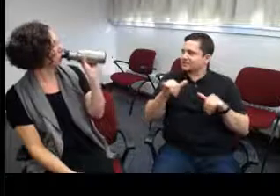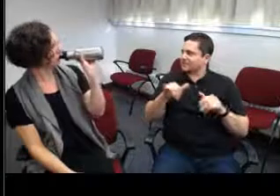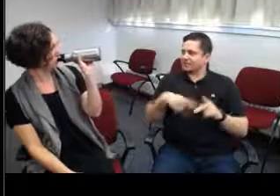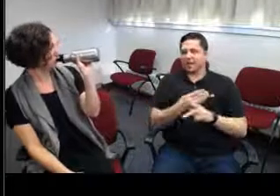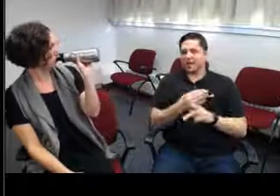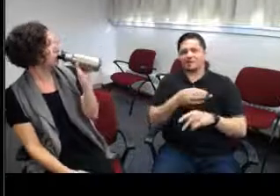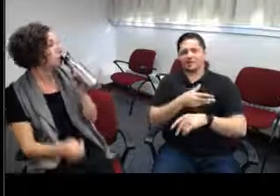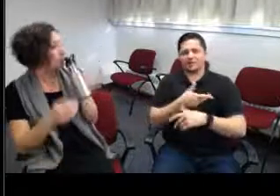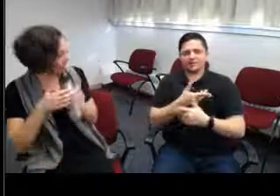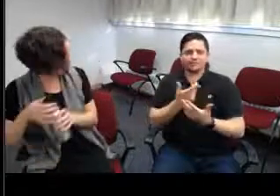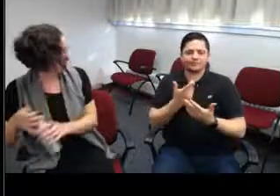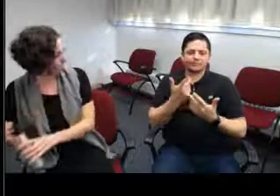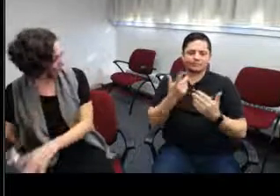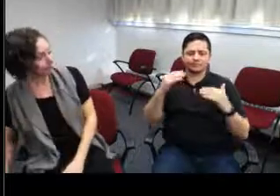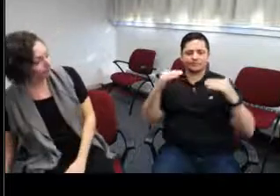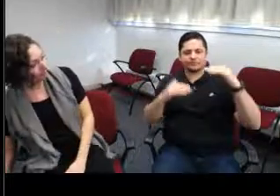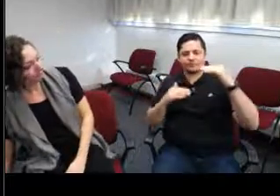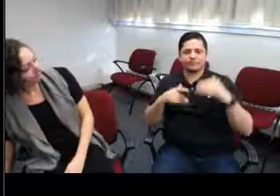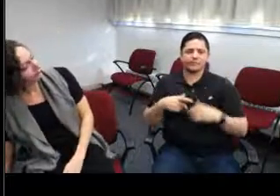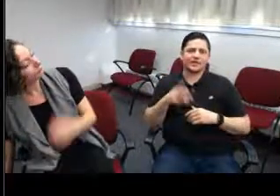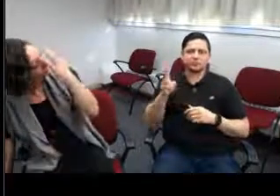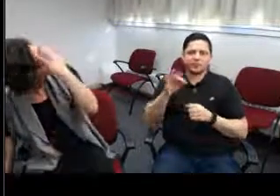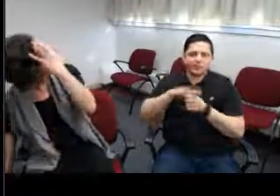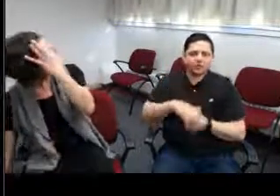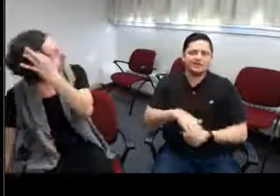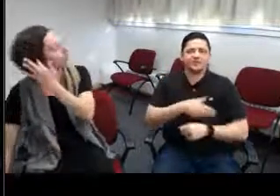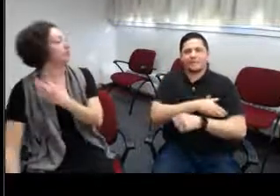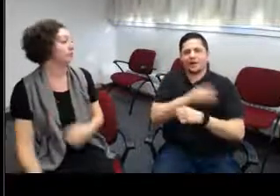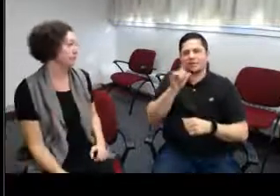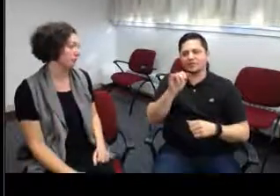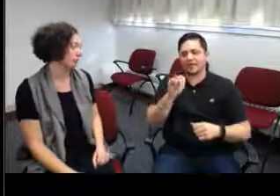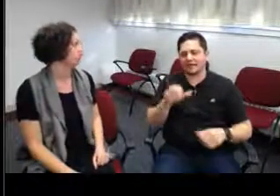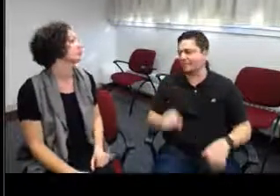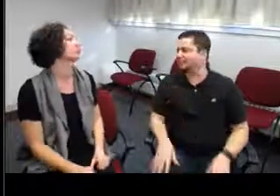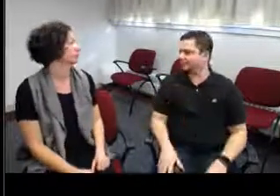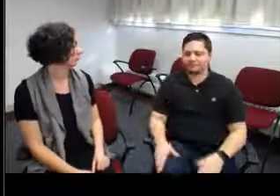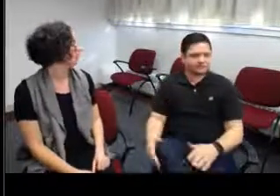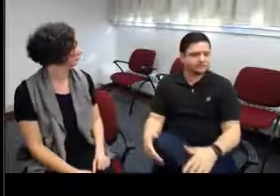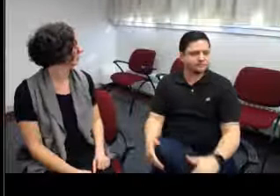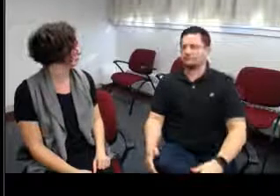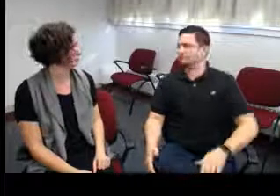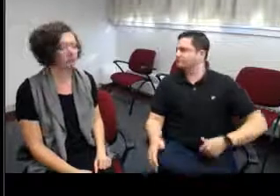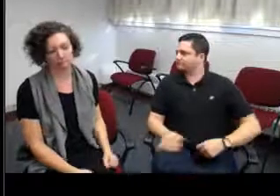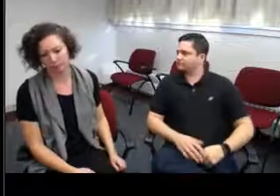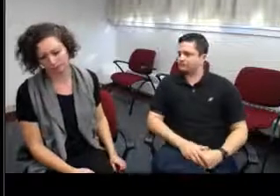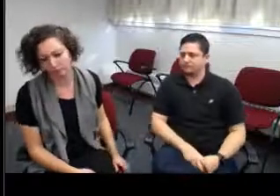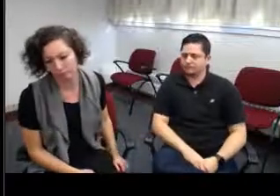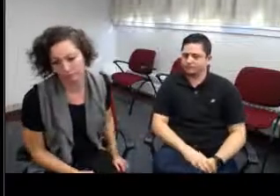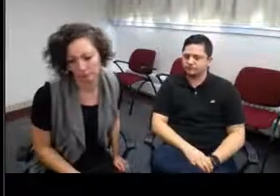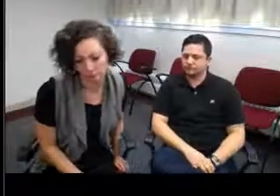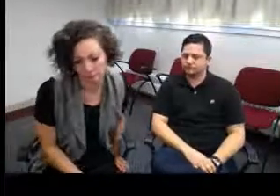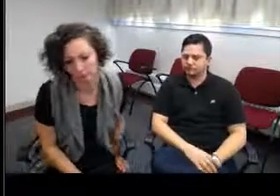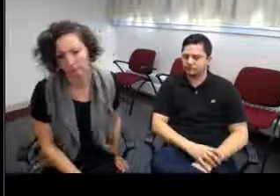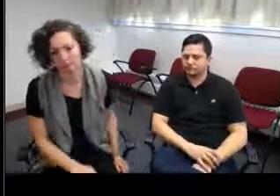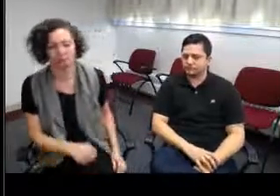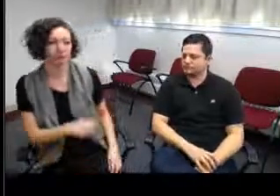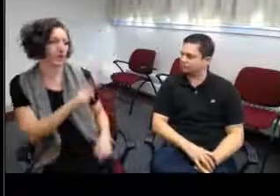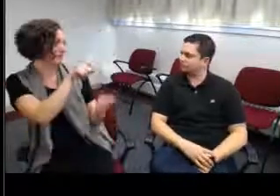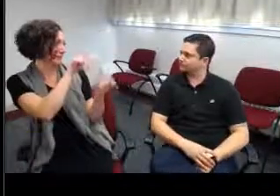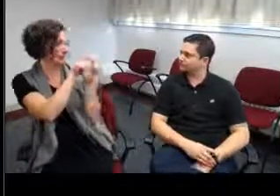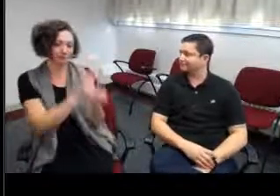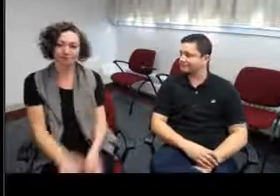African-American client is seeing a white therapist, you would see this same sort of power differential because of that history of